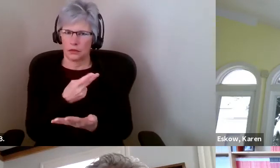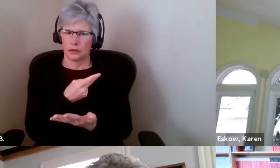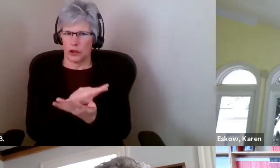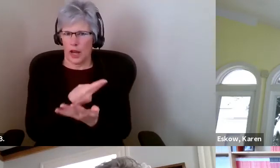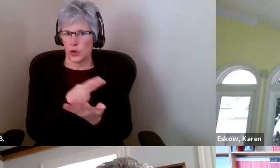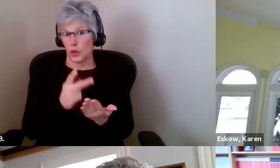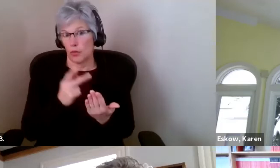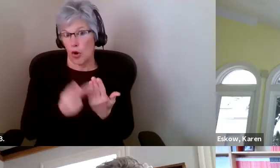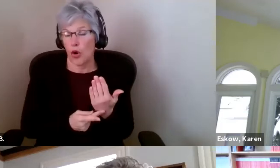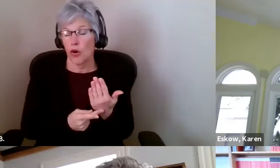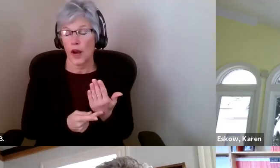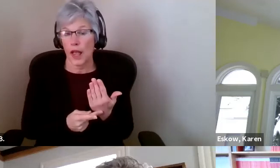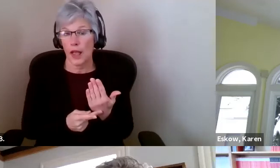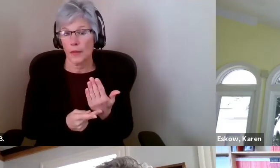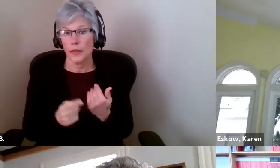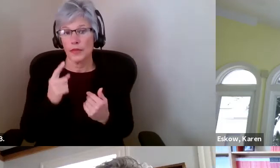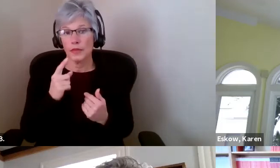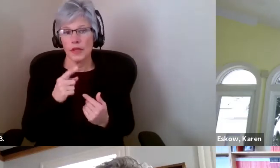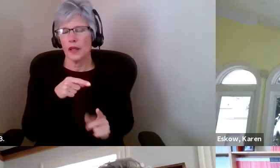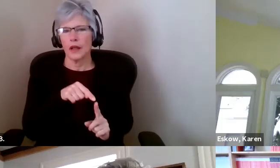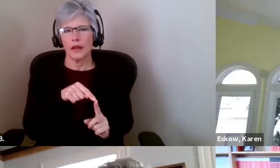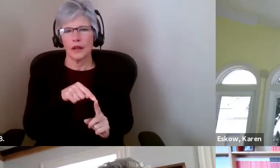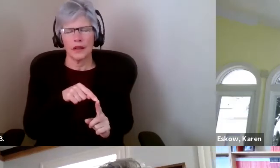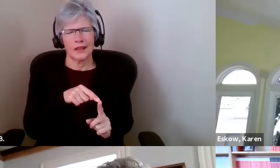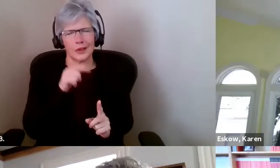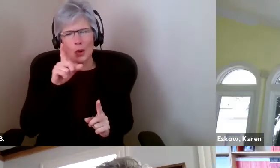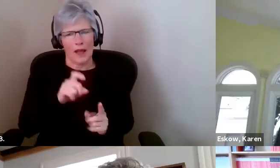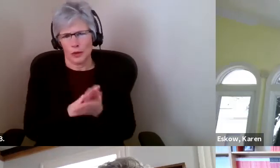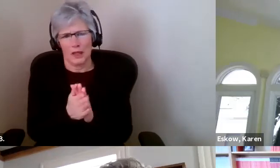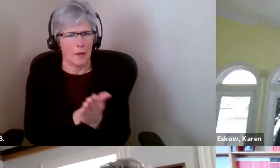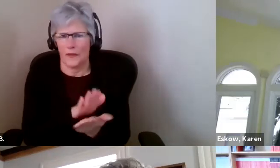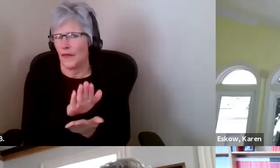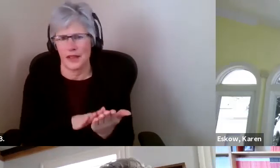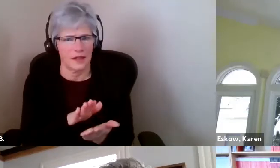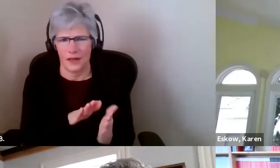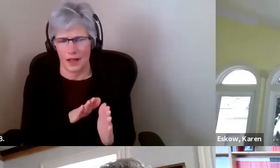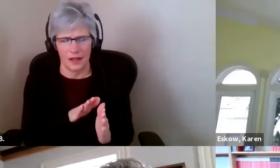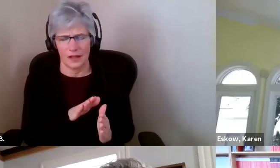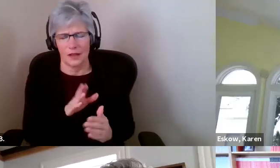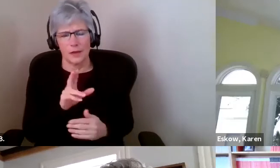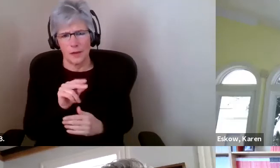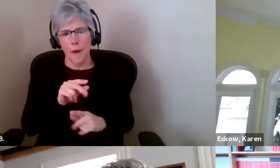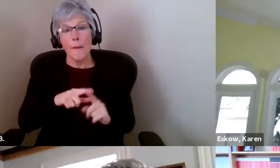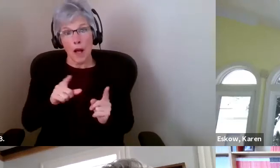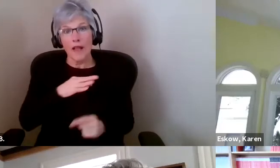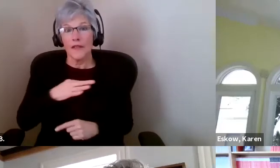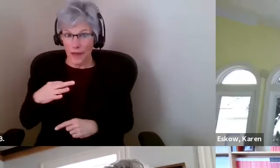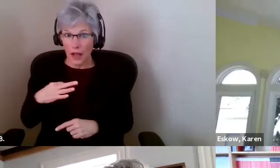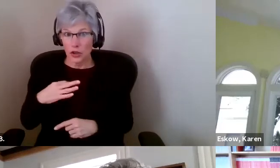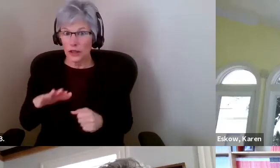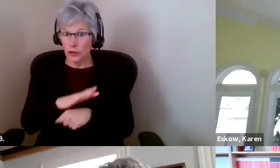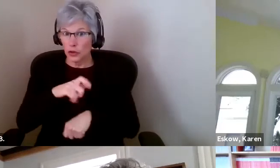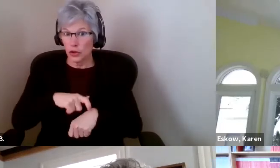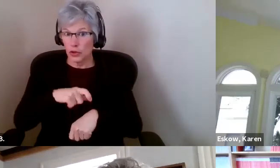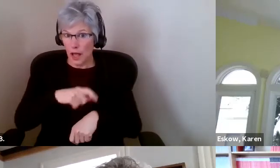programs, for example. Those don't have to be face-to-face, but the idea is that faculty do need to come, full-time faculty